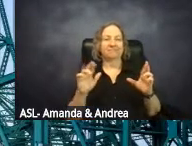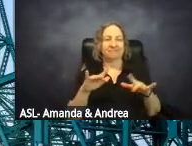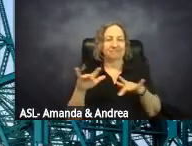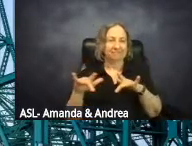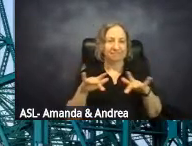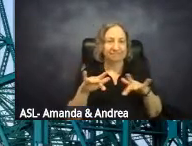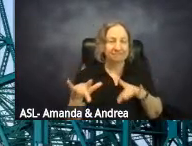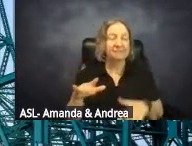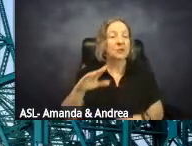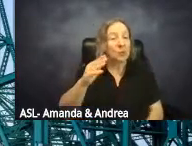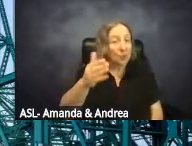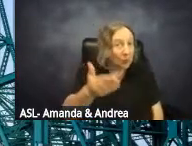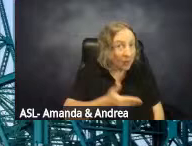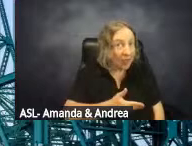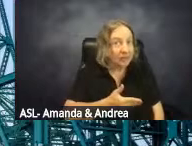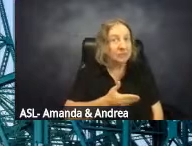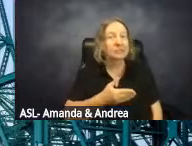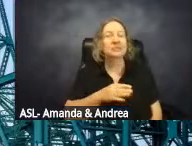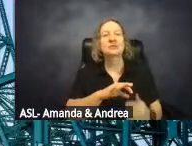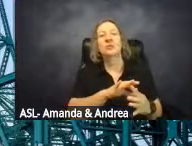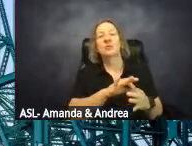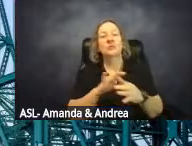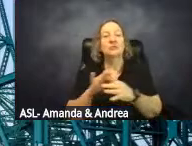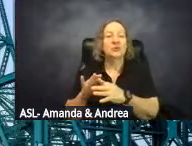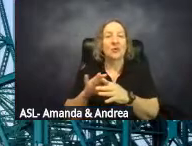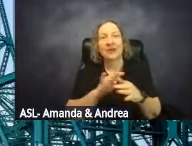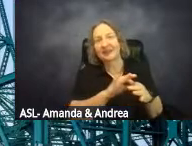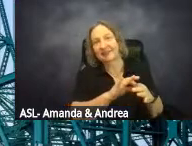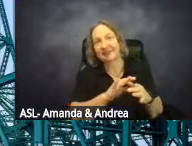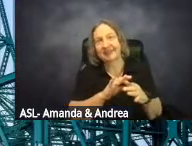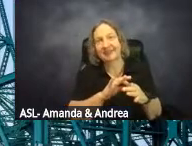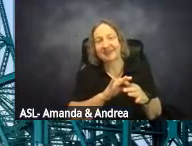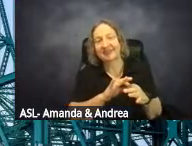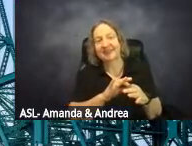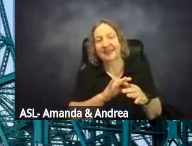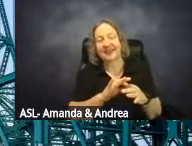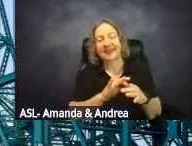Welcome to the Joint Community